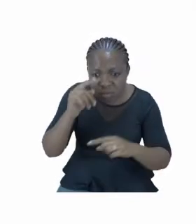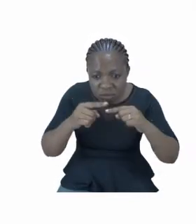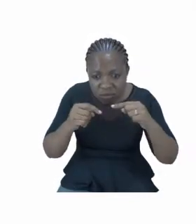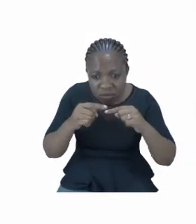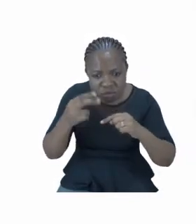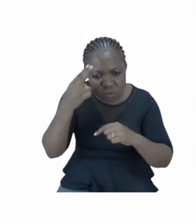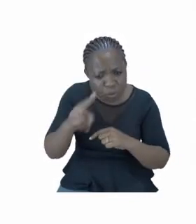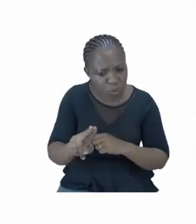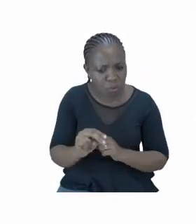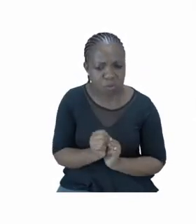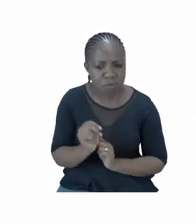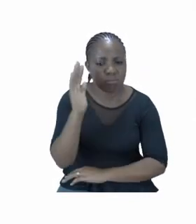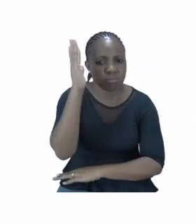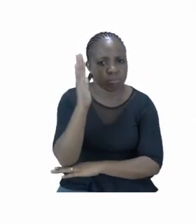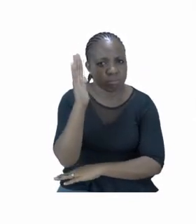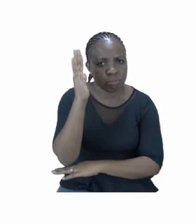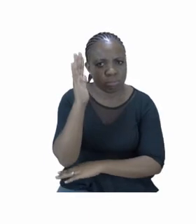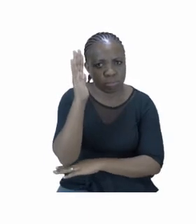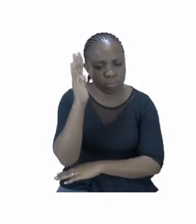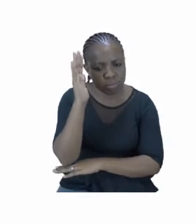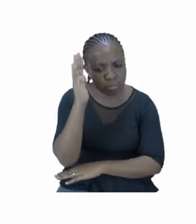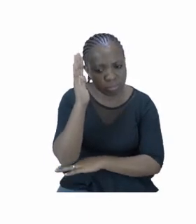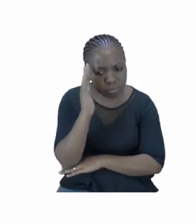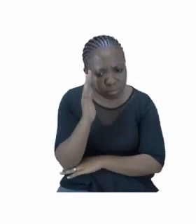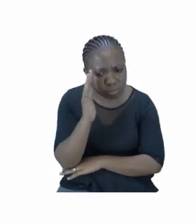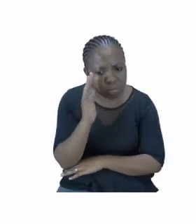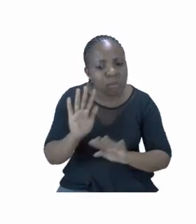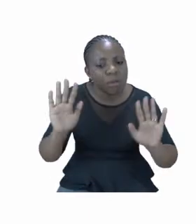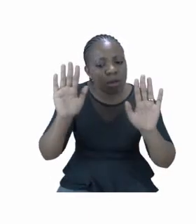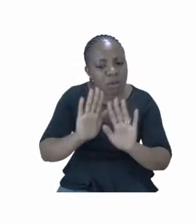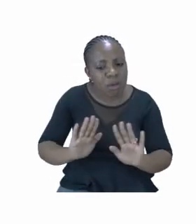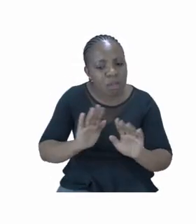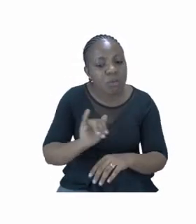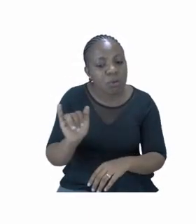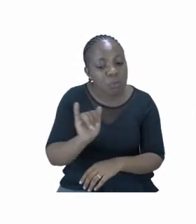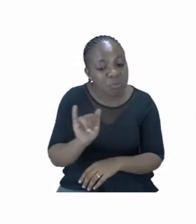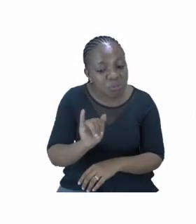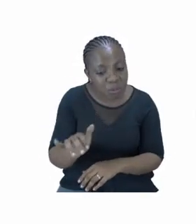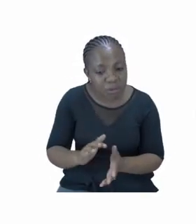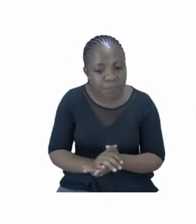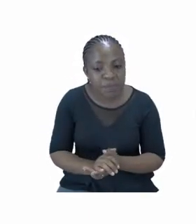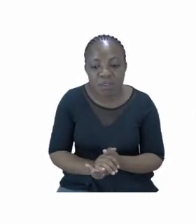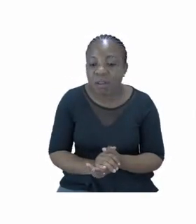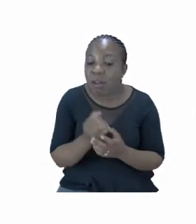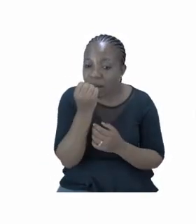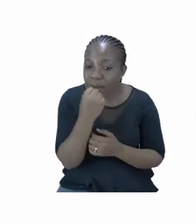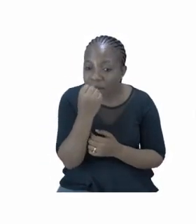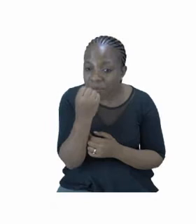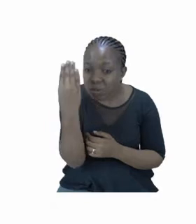so please use the correct ones. I've also never seen a blue apple.